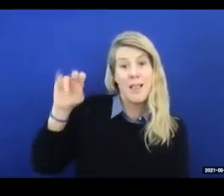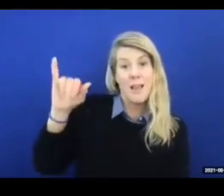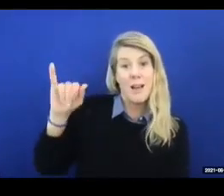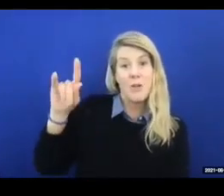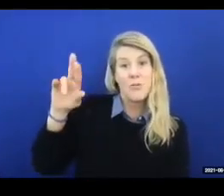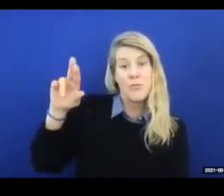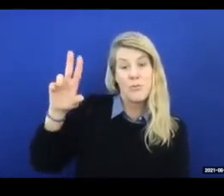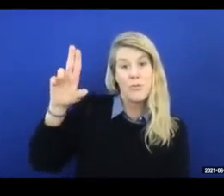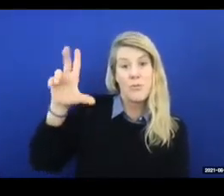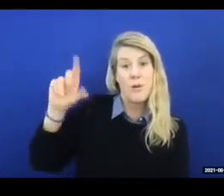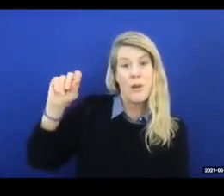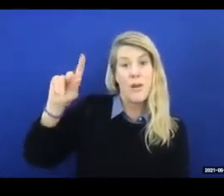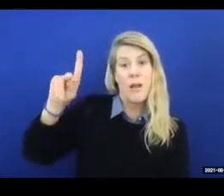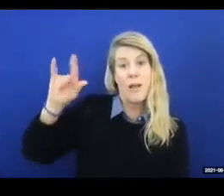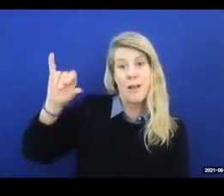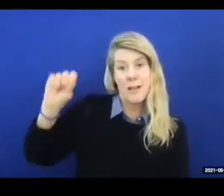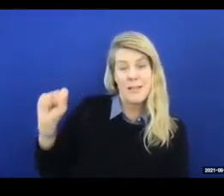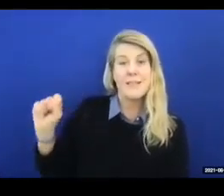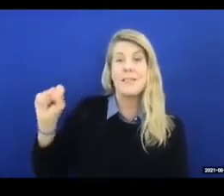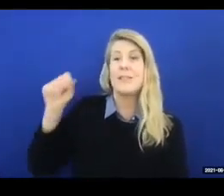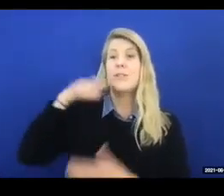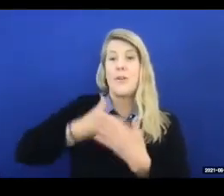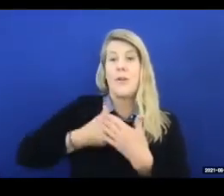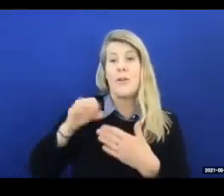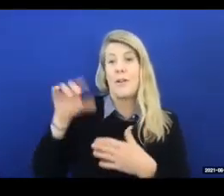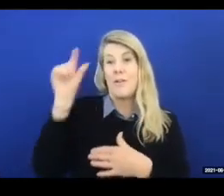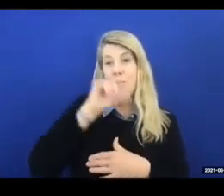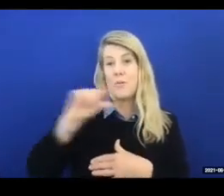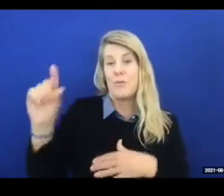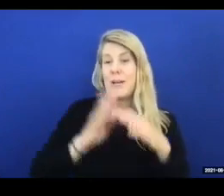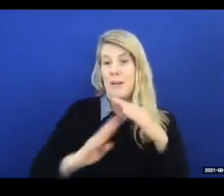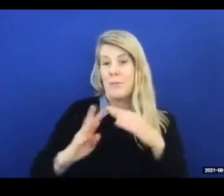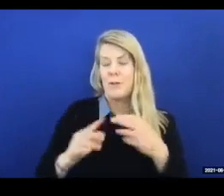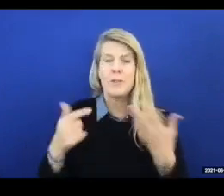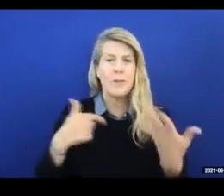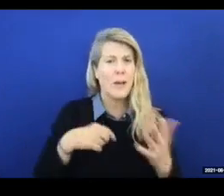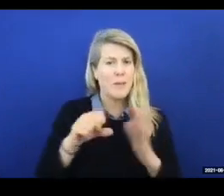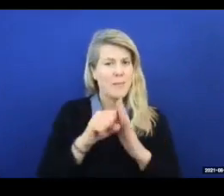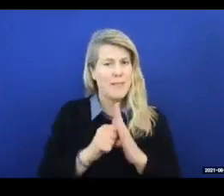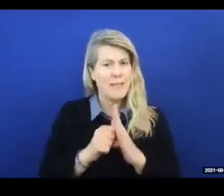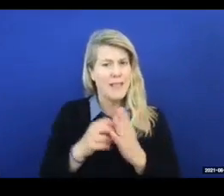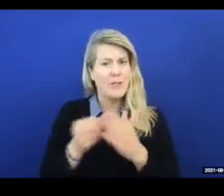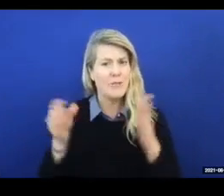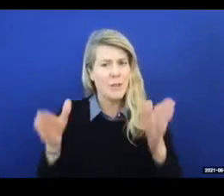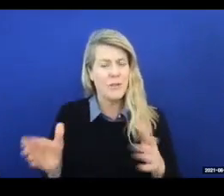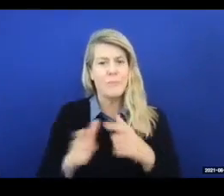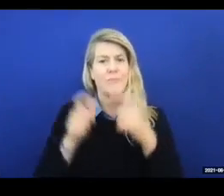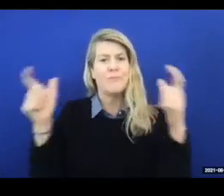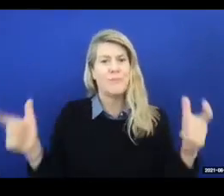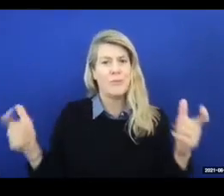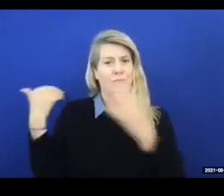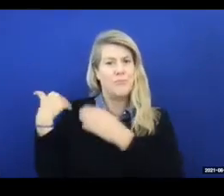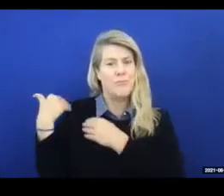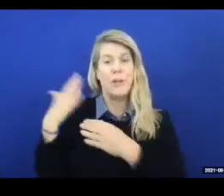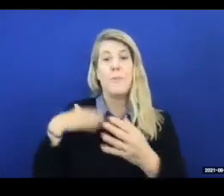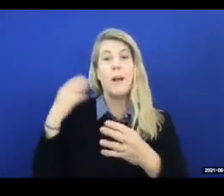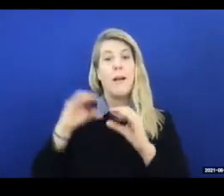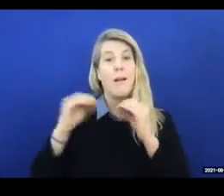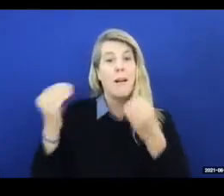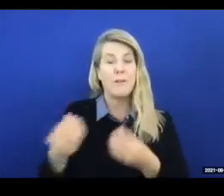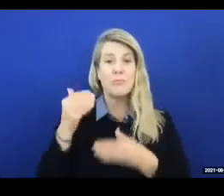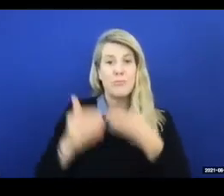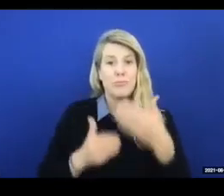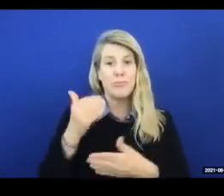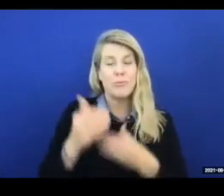Kounalakis is the daughter of Greek immigrants. So being the state treasurer is a big responsibility. My office processes more